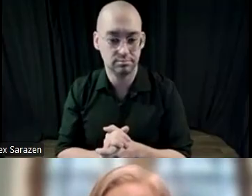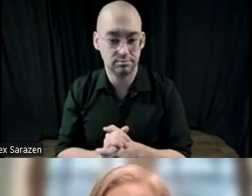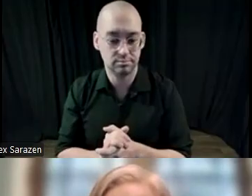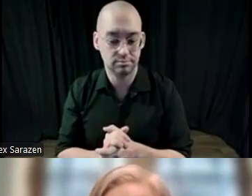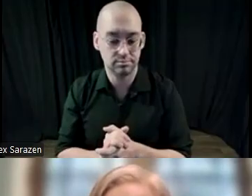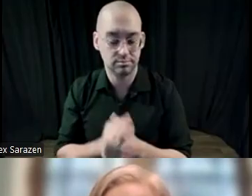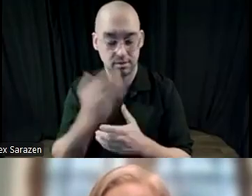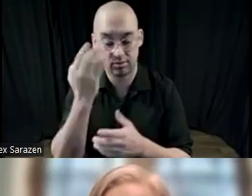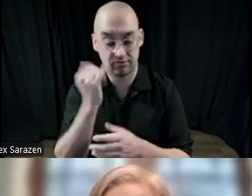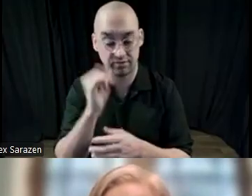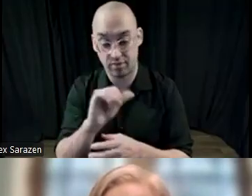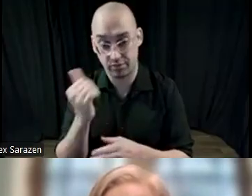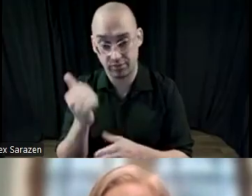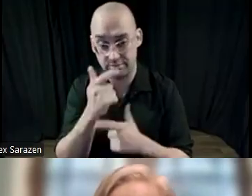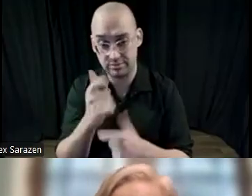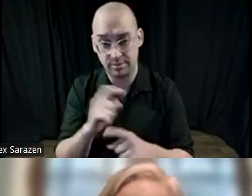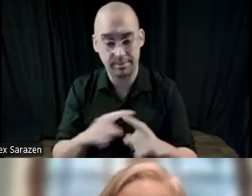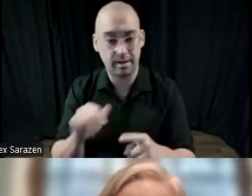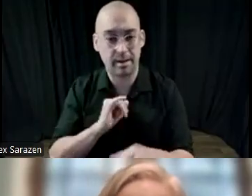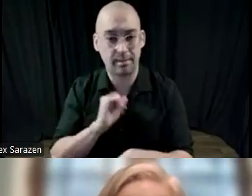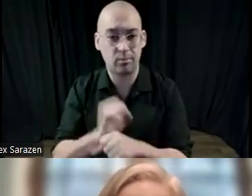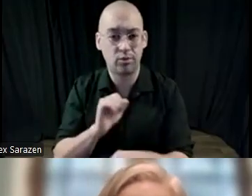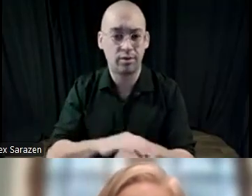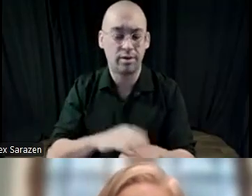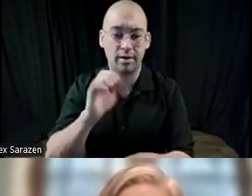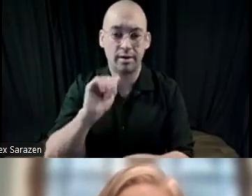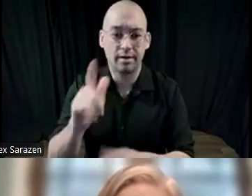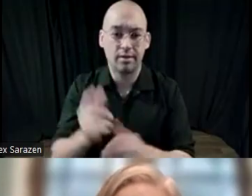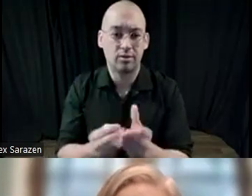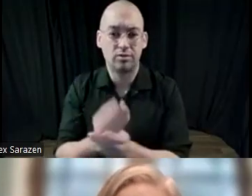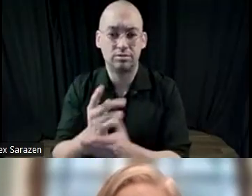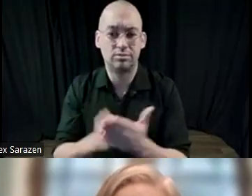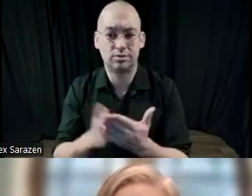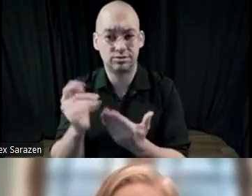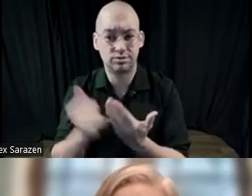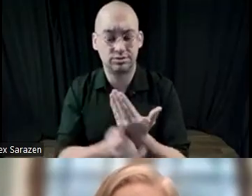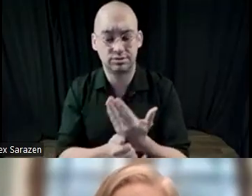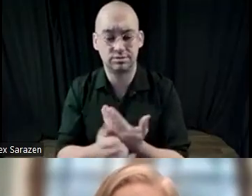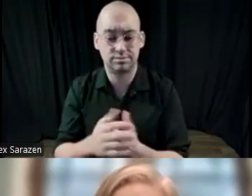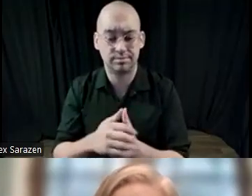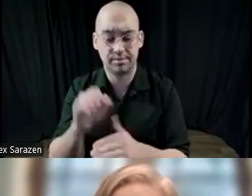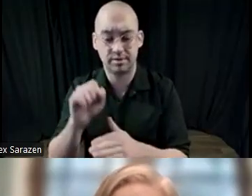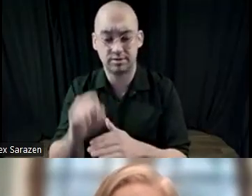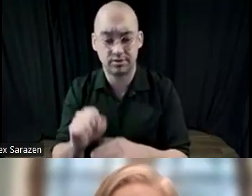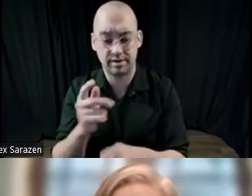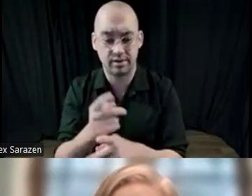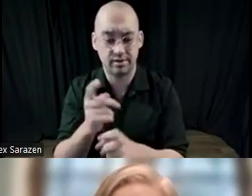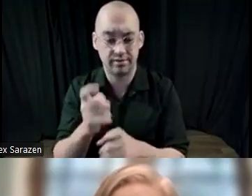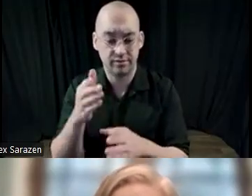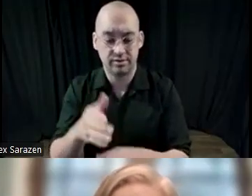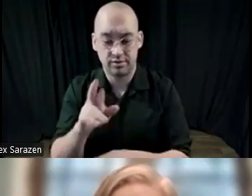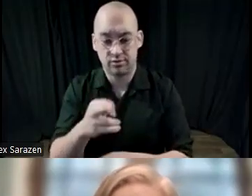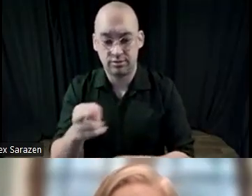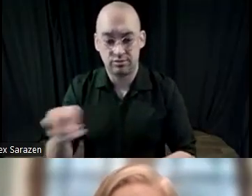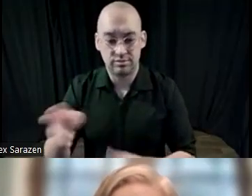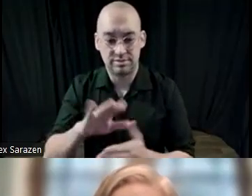not, but I've been working on a CalGrow's project with the Southern Caregiver Resource Center in San Diego, and it